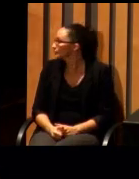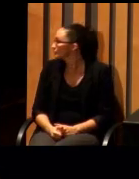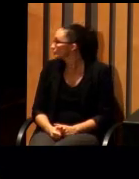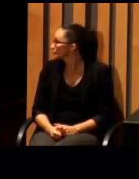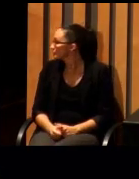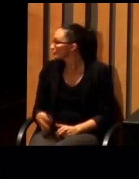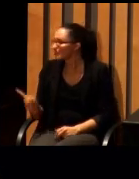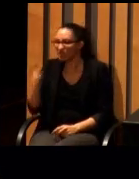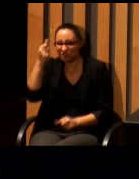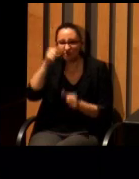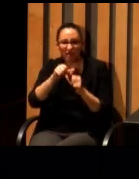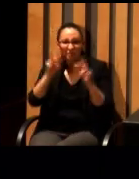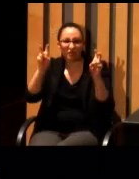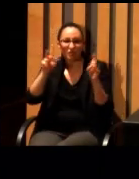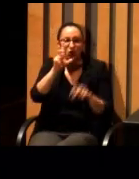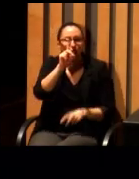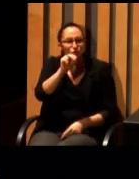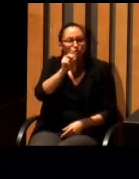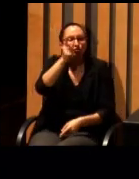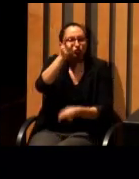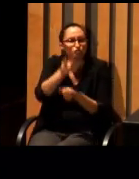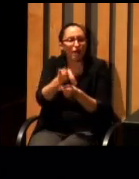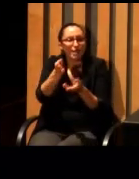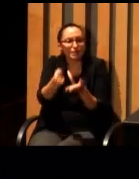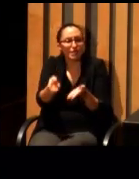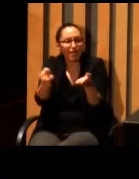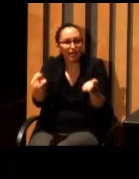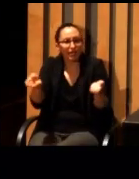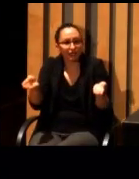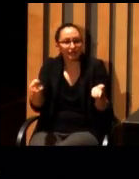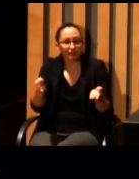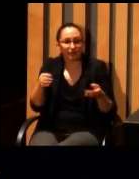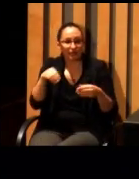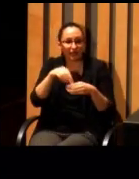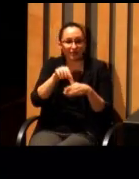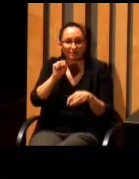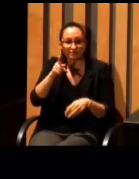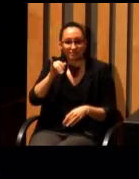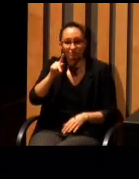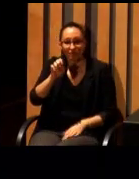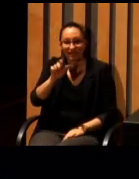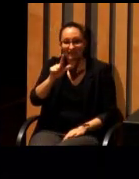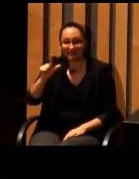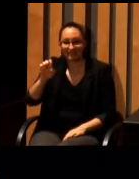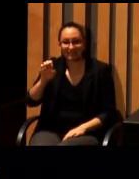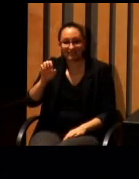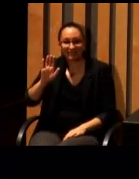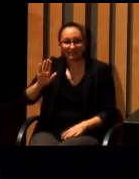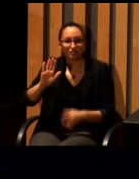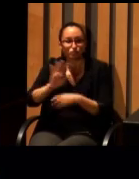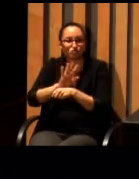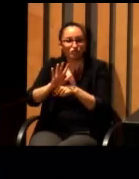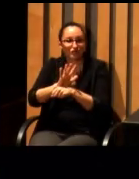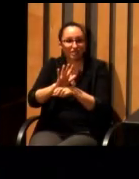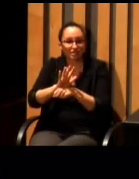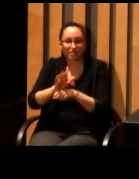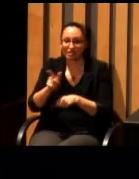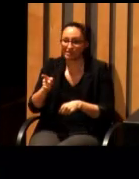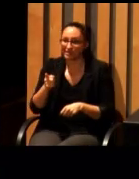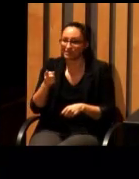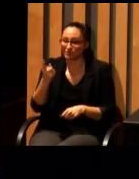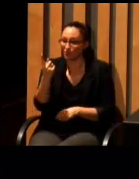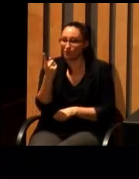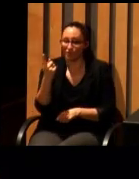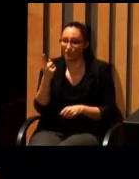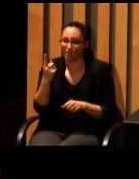Do the Right Thing, but there was a great, in Spike Lee's movie about 25 years ago, there was a really telling scene in